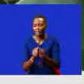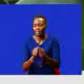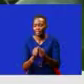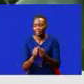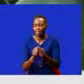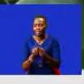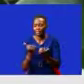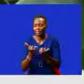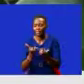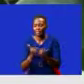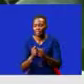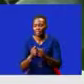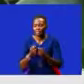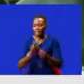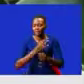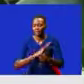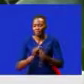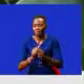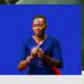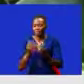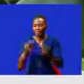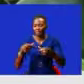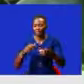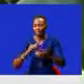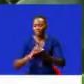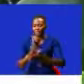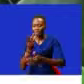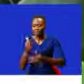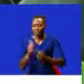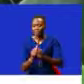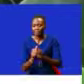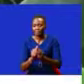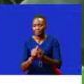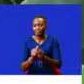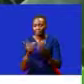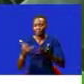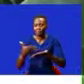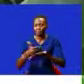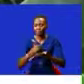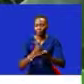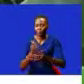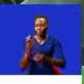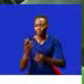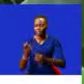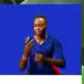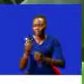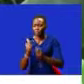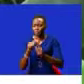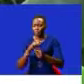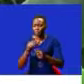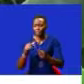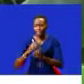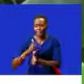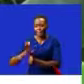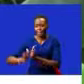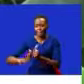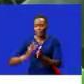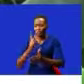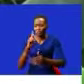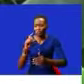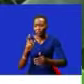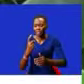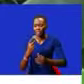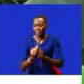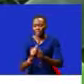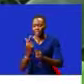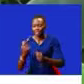commercially, they are getting some money. They contribute a little money to this scheme, 2,000 shillings